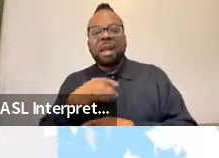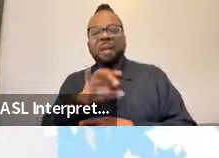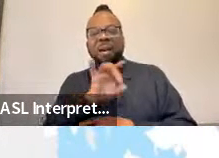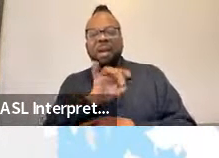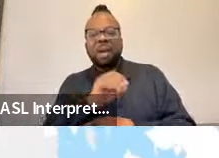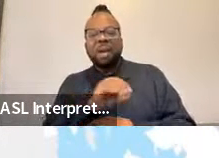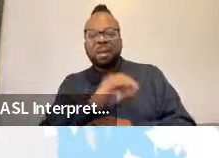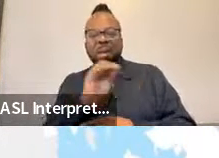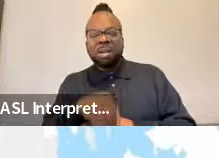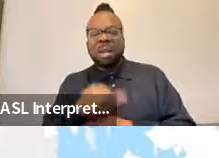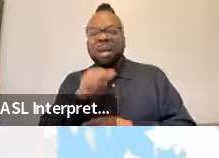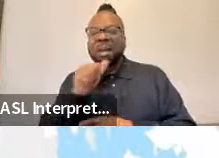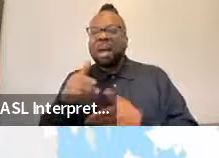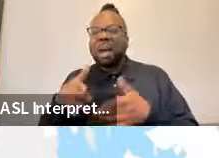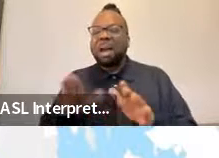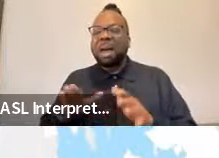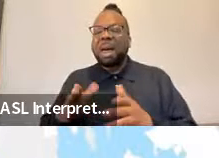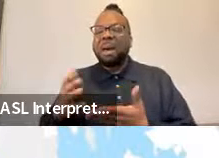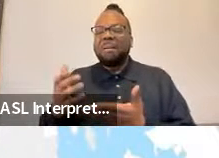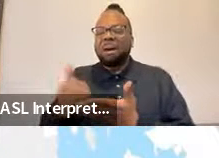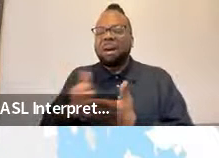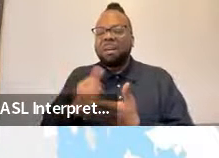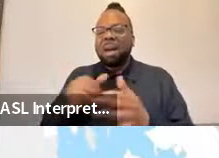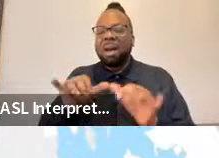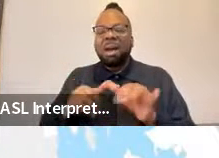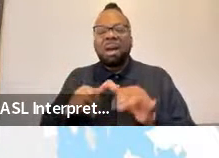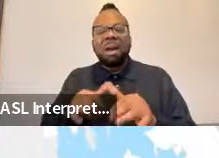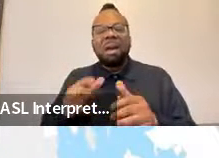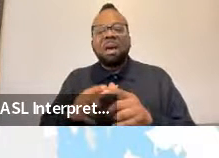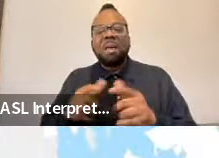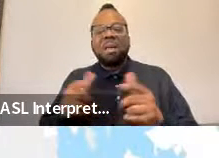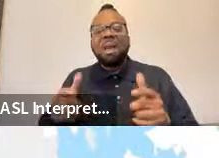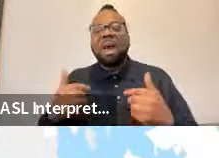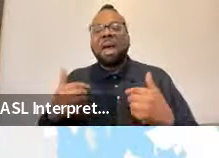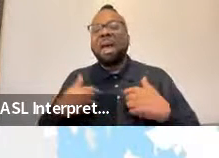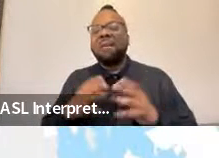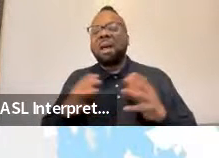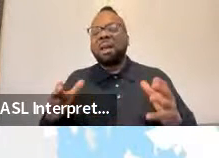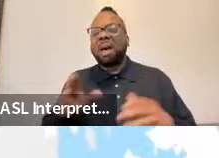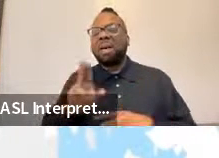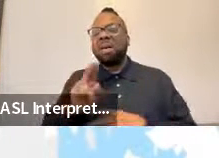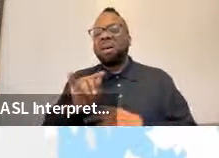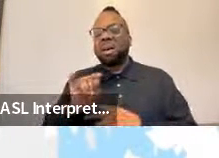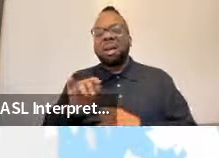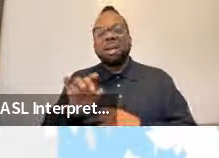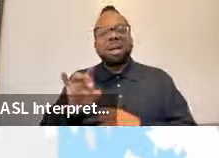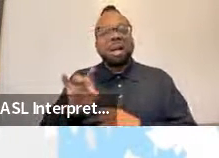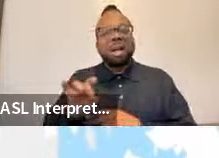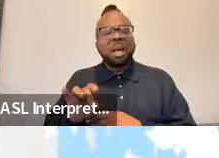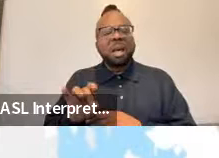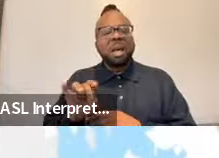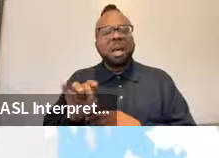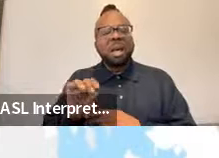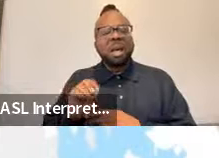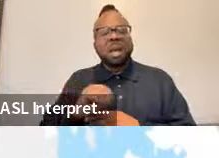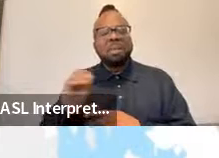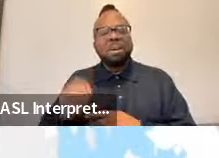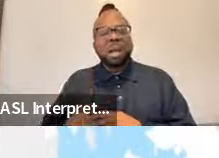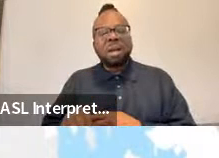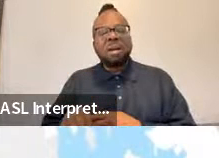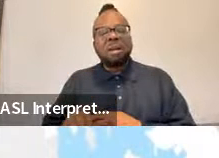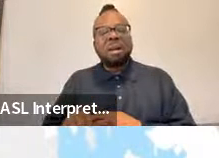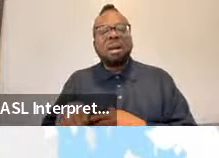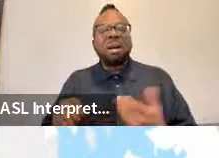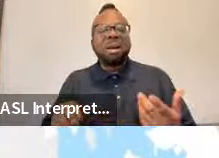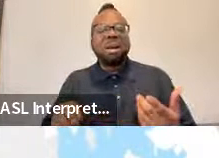income averaging, which resulted in a glut of units at 80% AMI. Again, UAP will use a lower AMI level than